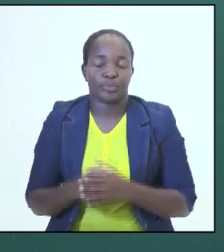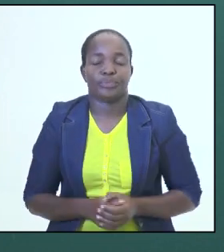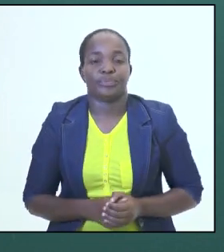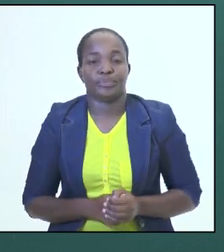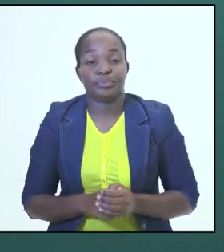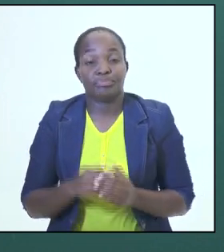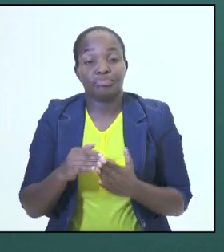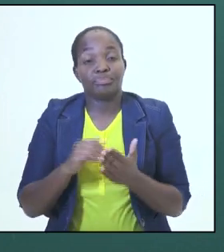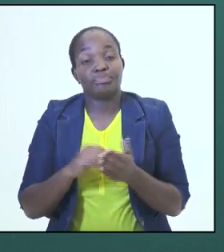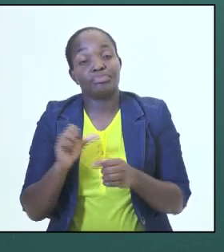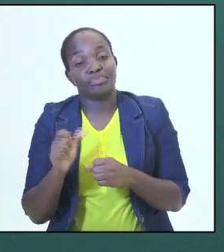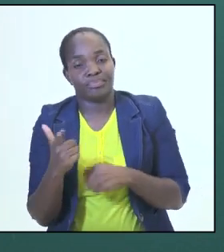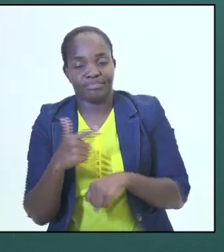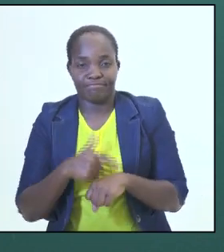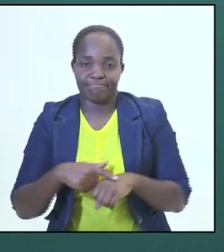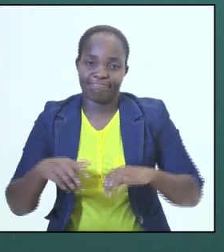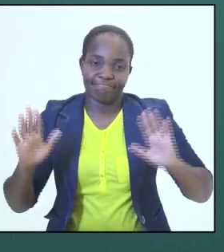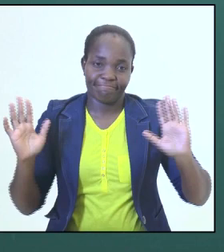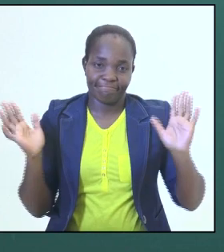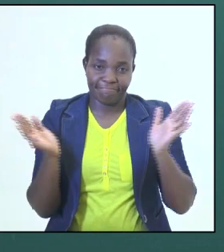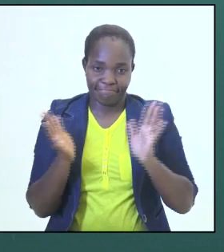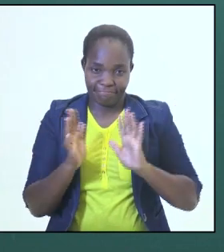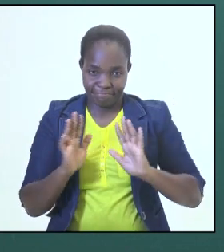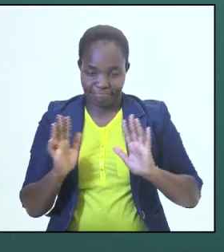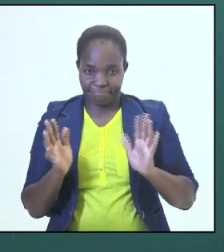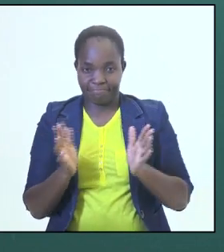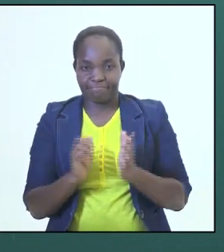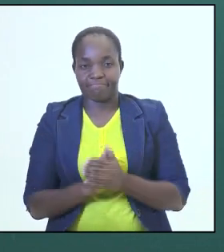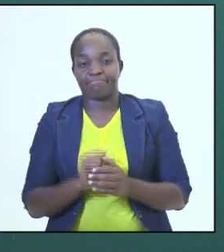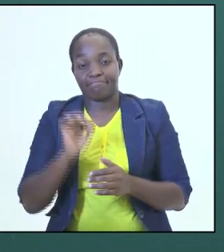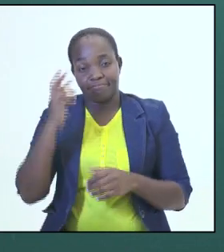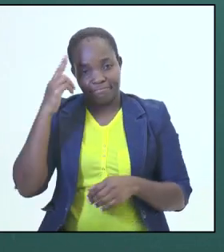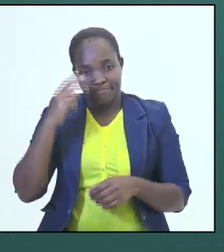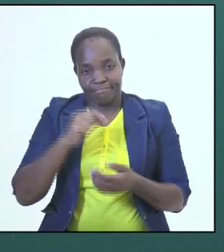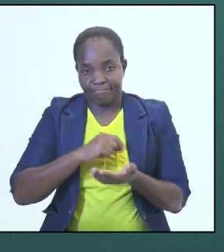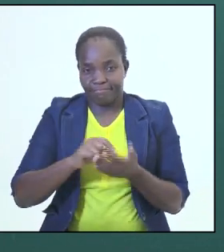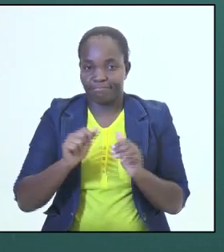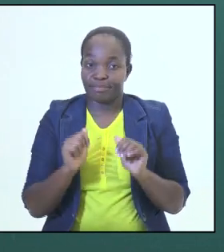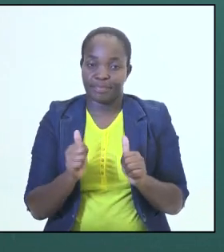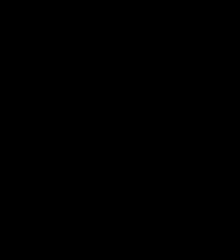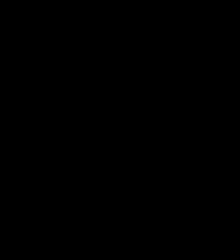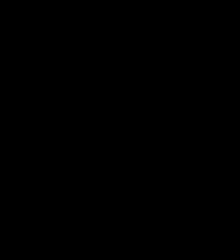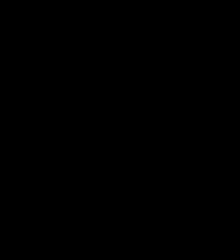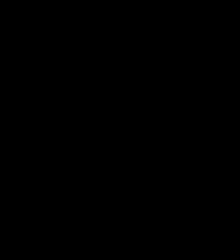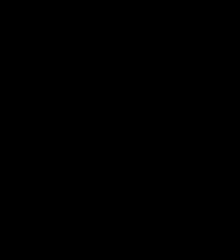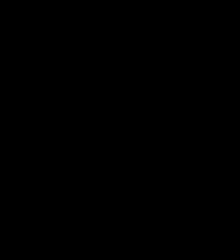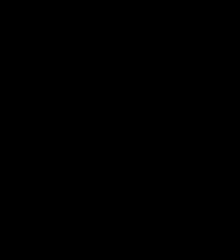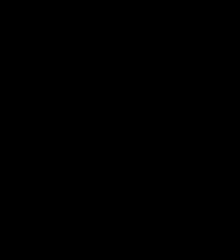Until next time, bye-bye and best wishes with the exams. Ciao!